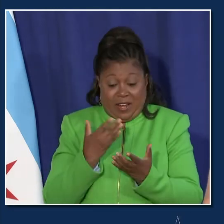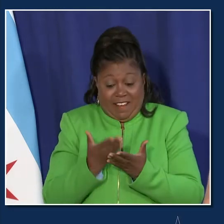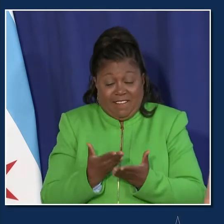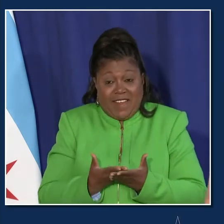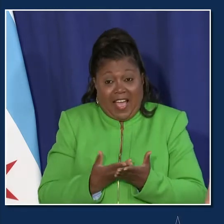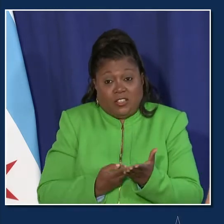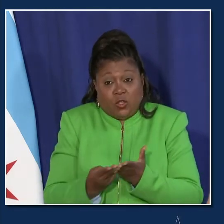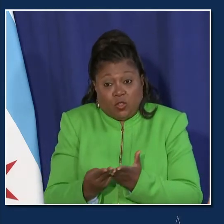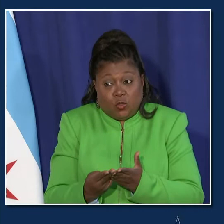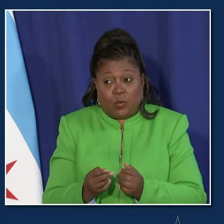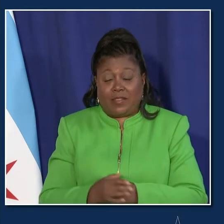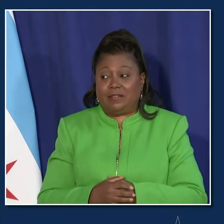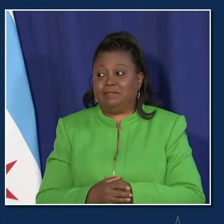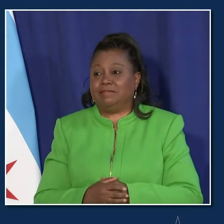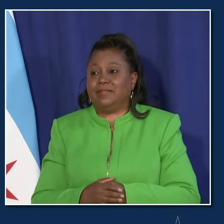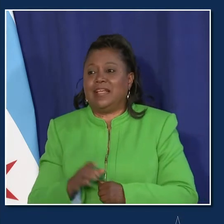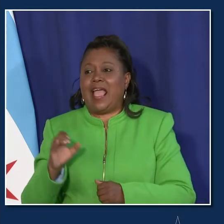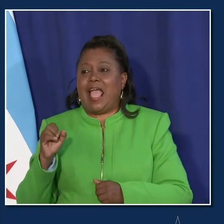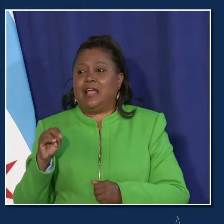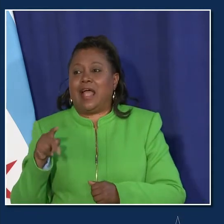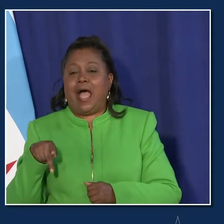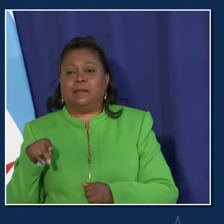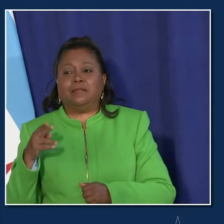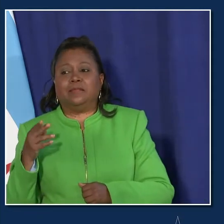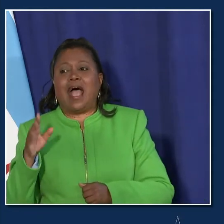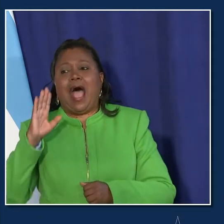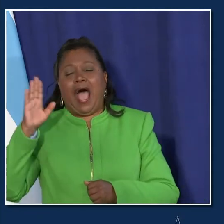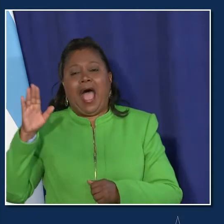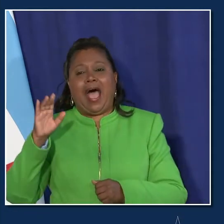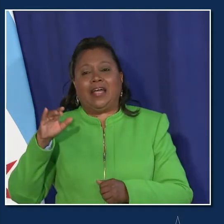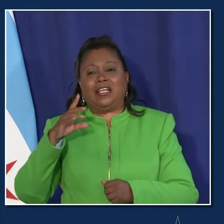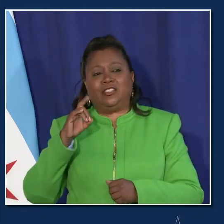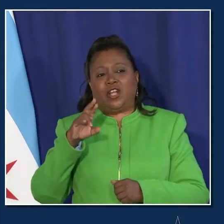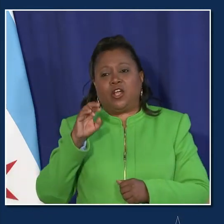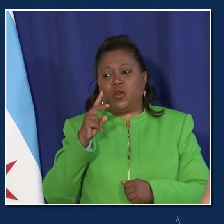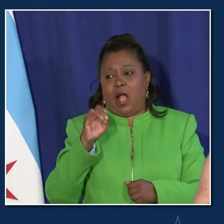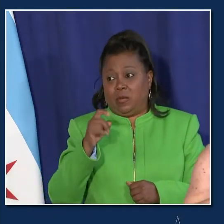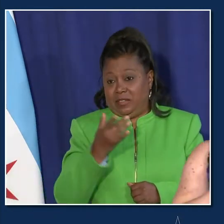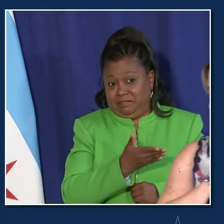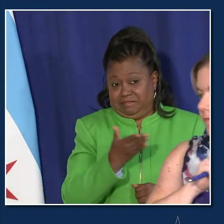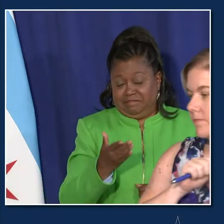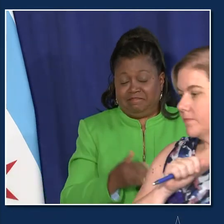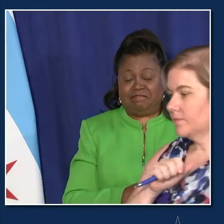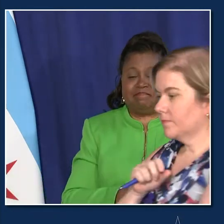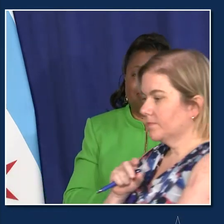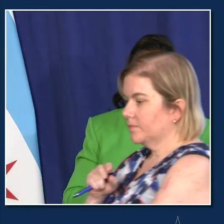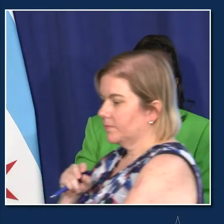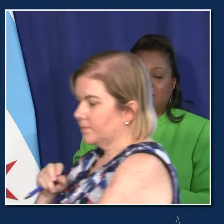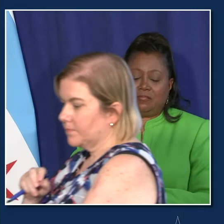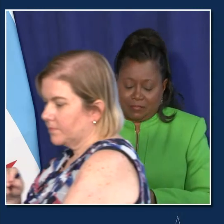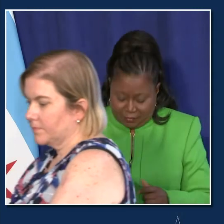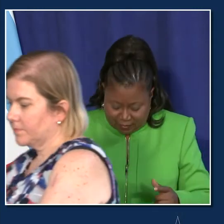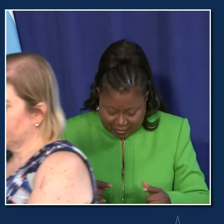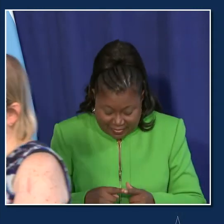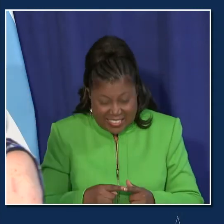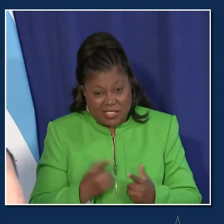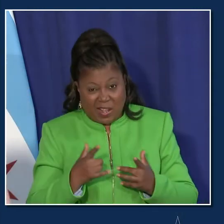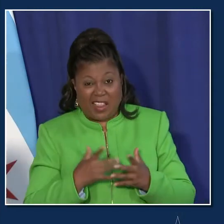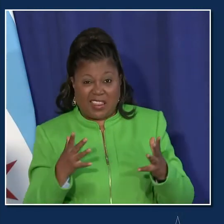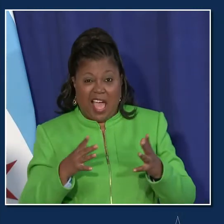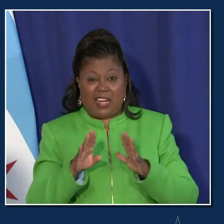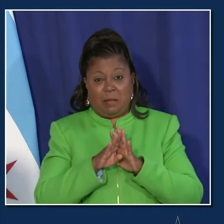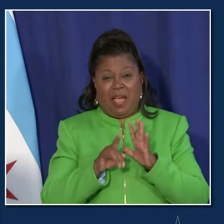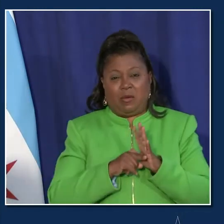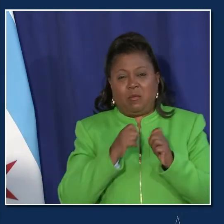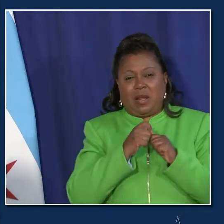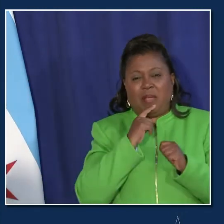and the truth. Aaron, Hyde Park Herald. Hi, for Dr. Arwady, please. Mm-hmm. This is going to be kind of a lot of background, but I